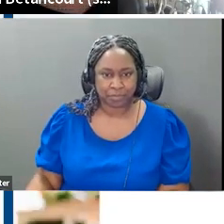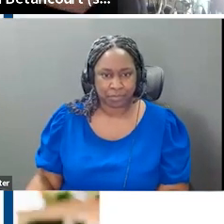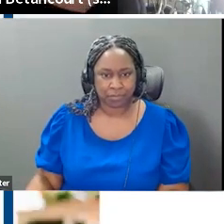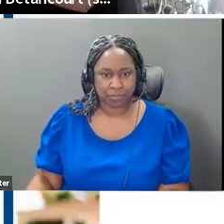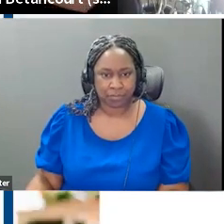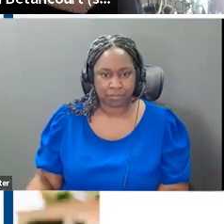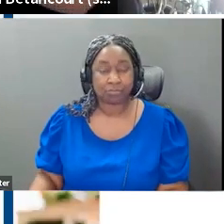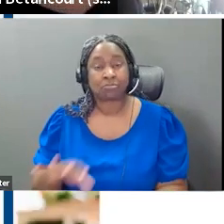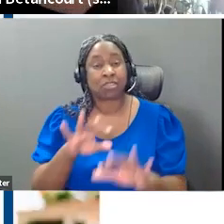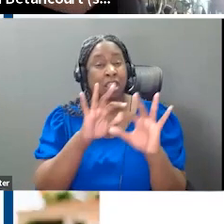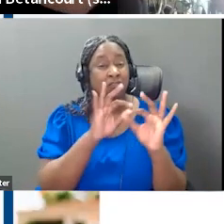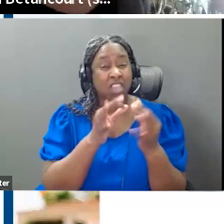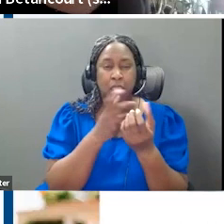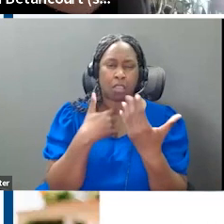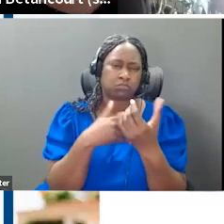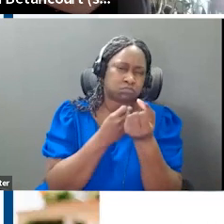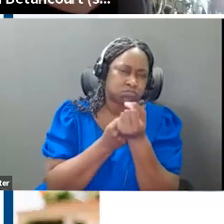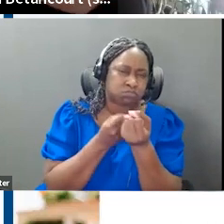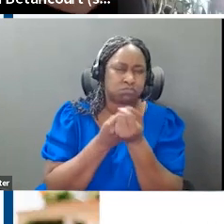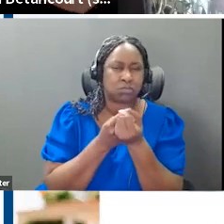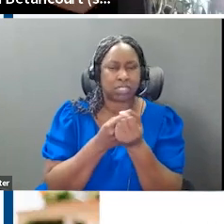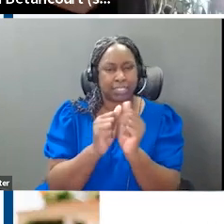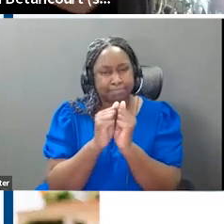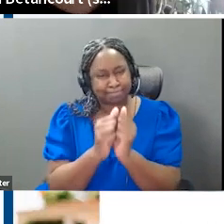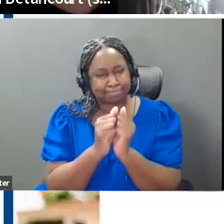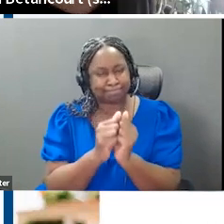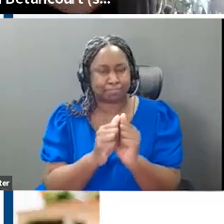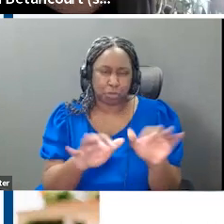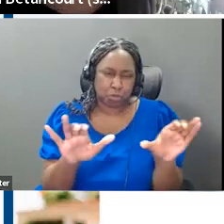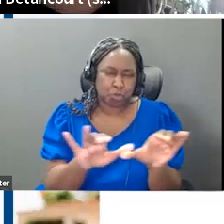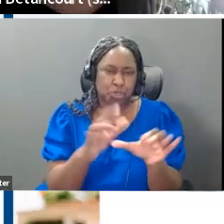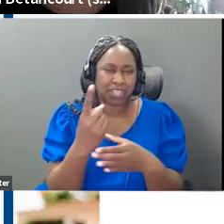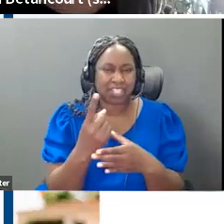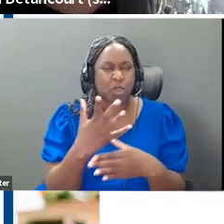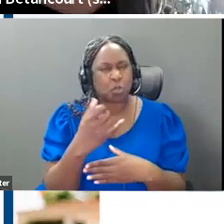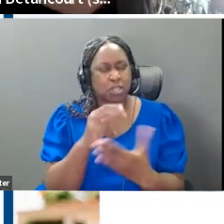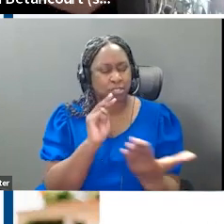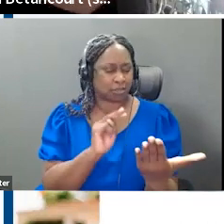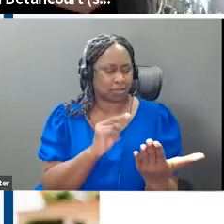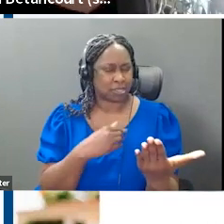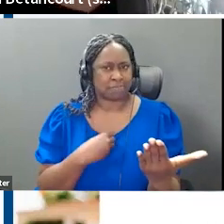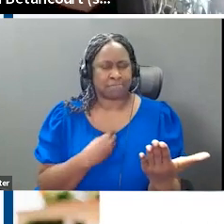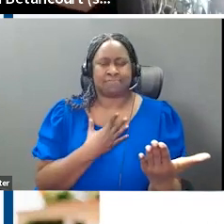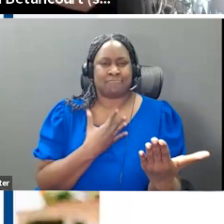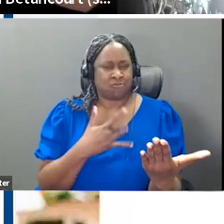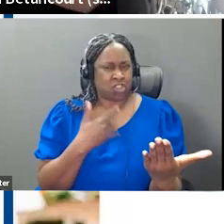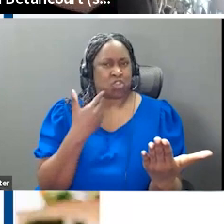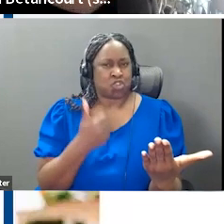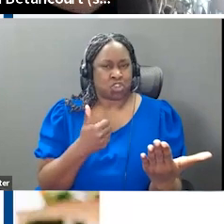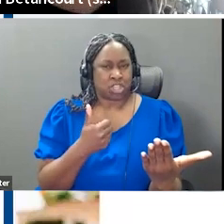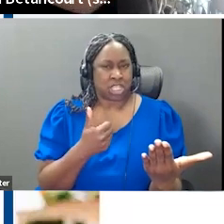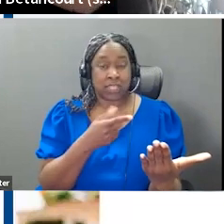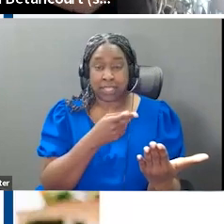Families being very supportive and doing things together. And we just wanted it to feel really good and feel like, any one of